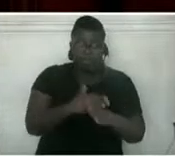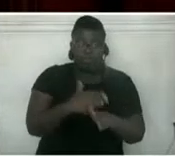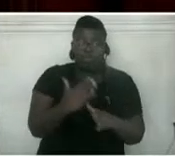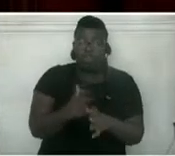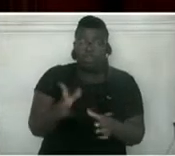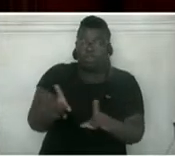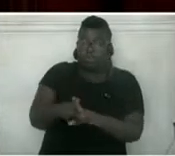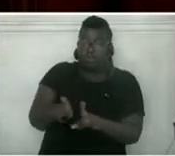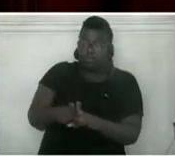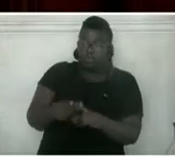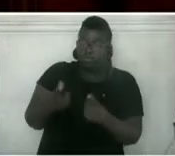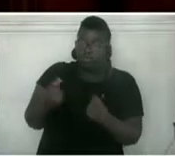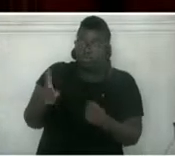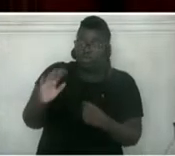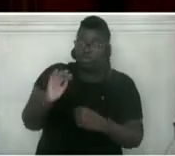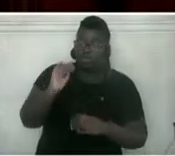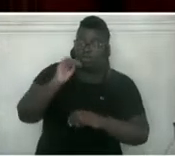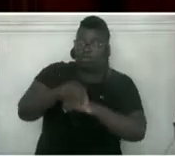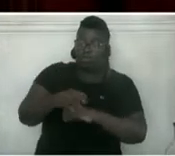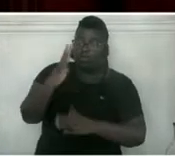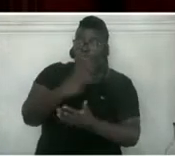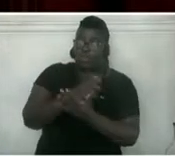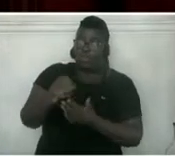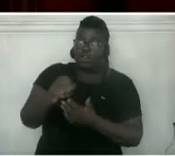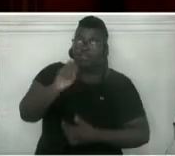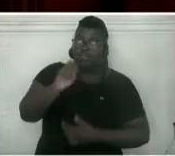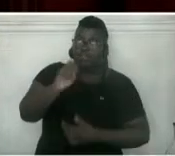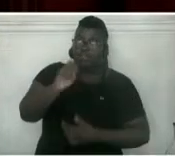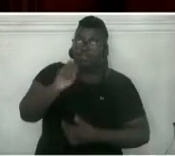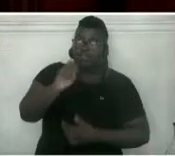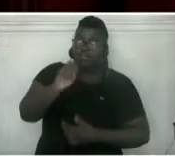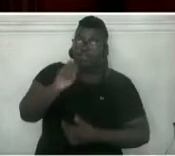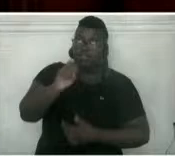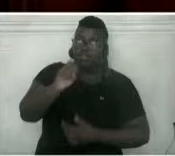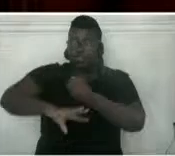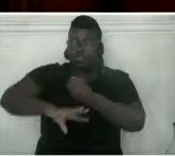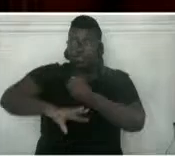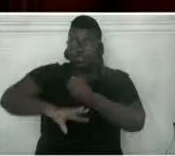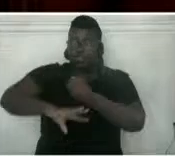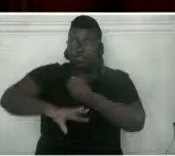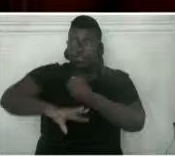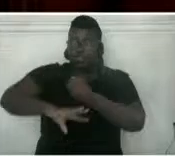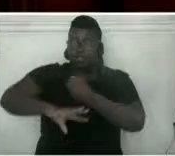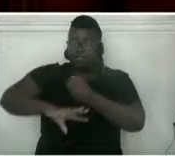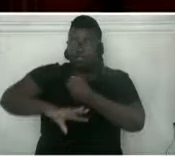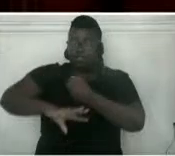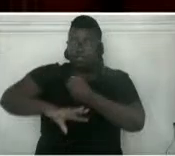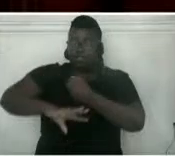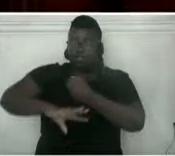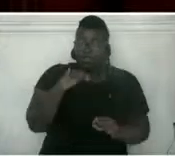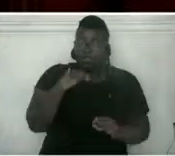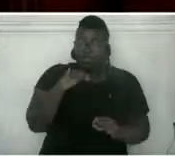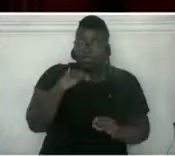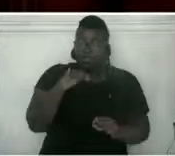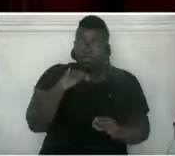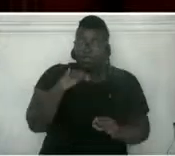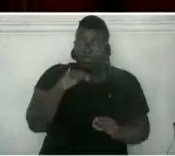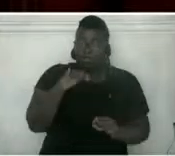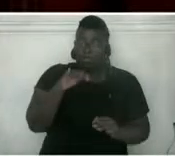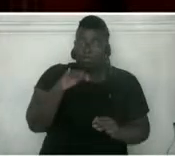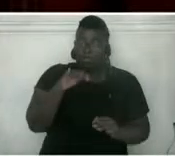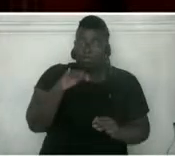also has over 422 infrastructure programs which are currently